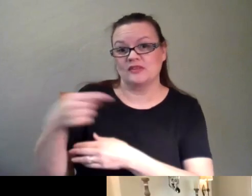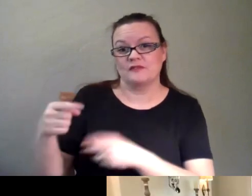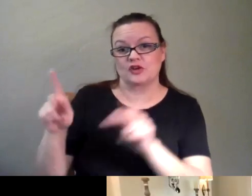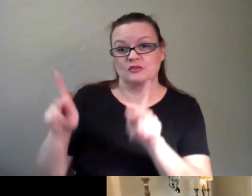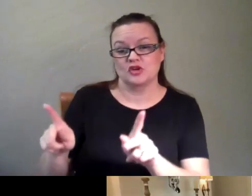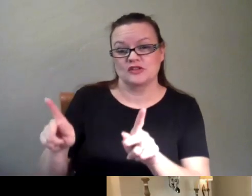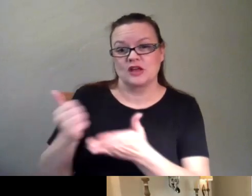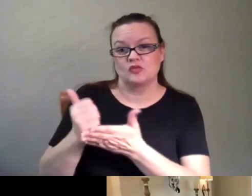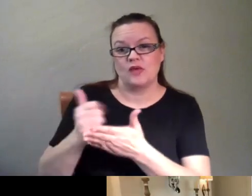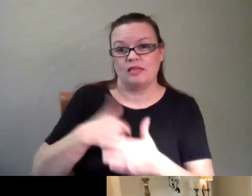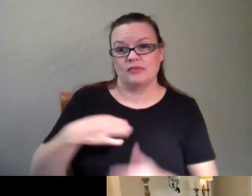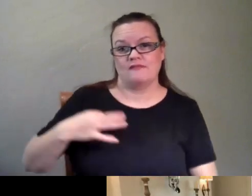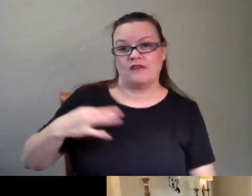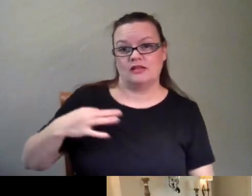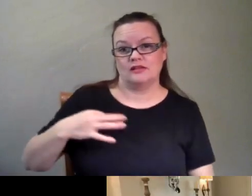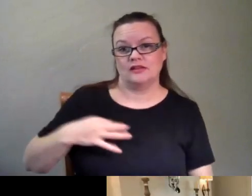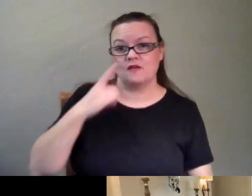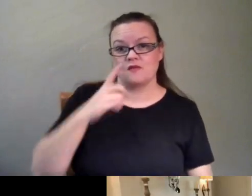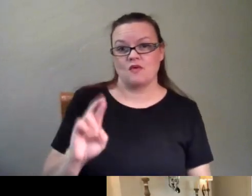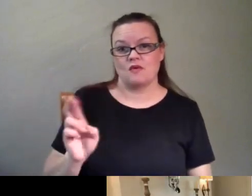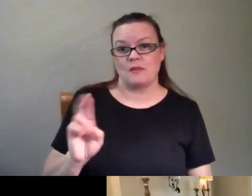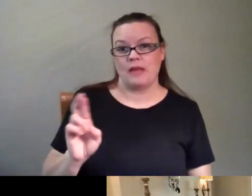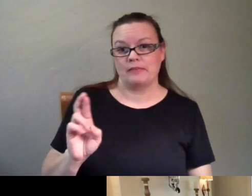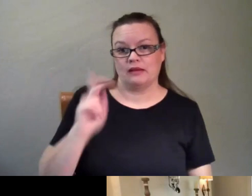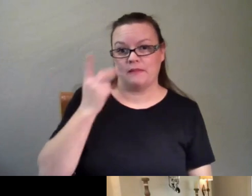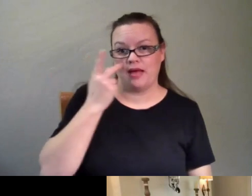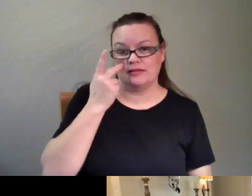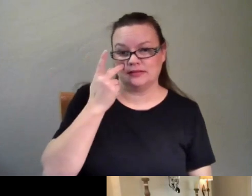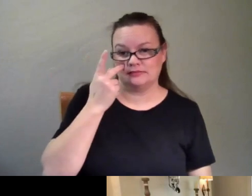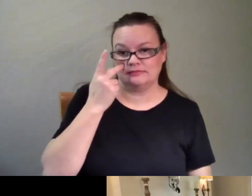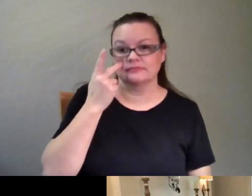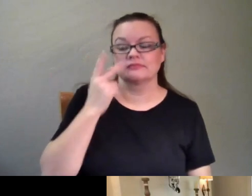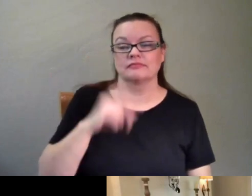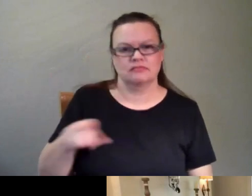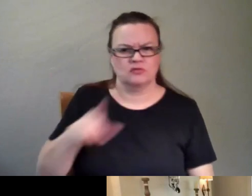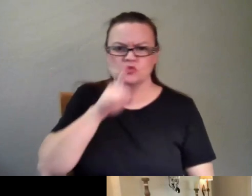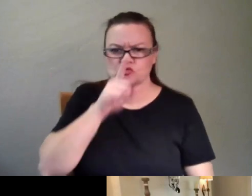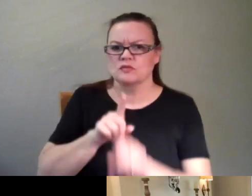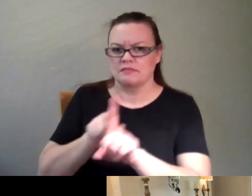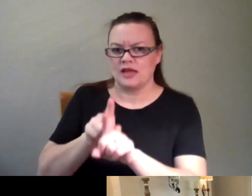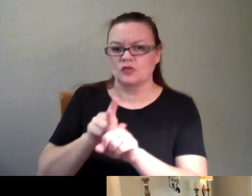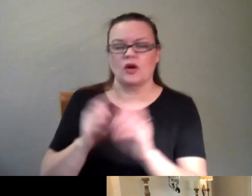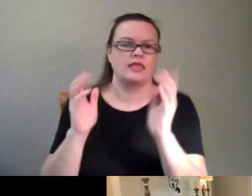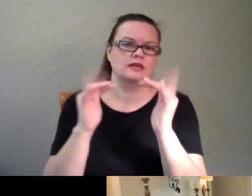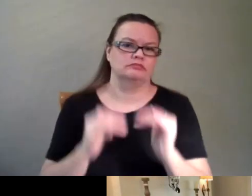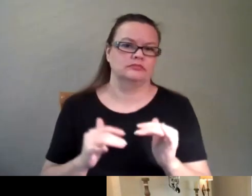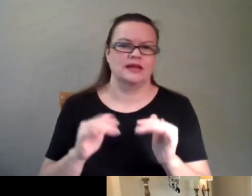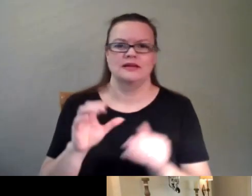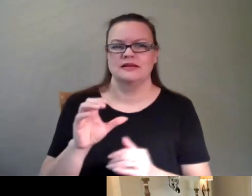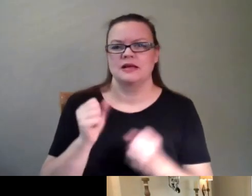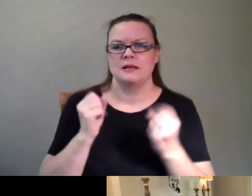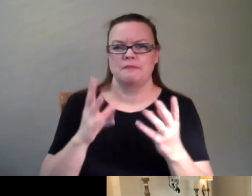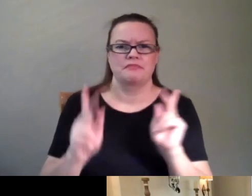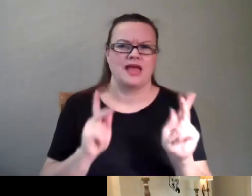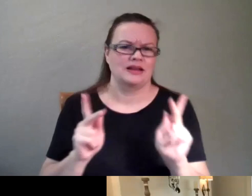volunteering in Republican politics, actually, and was a real mentor to me. And then a number of people like Kelly Addy and Wilbur Raymond